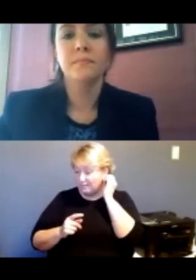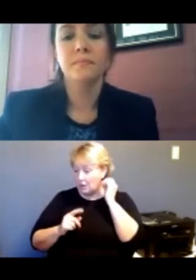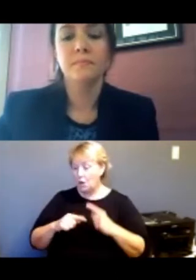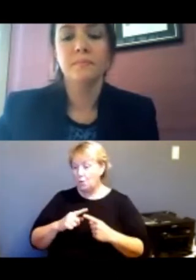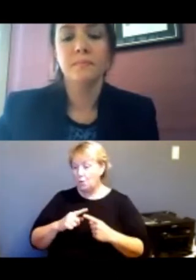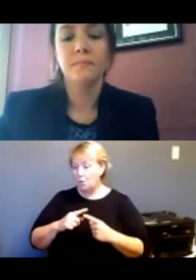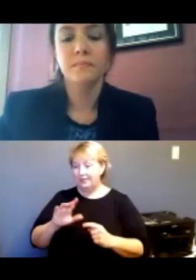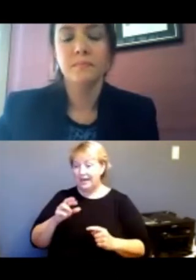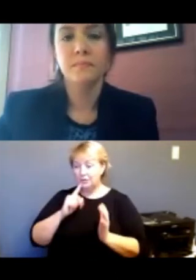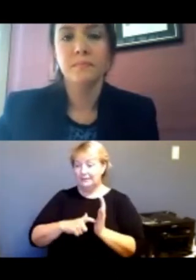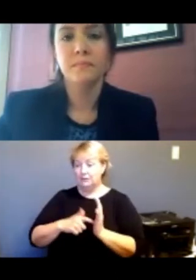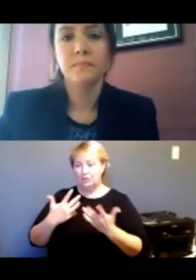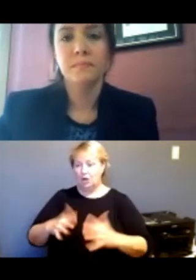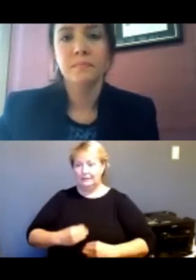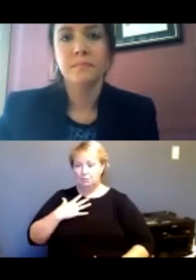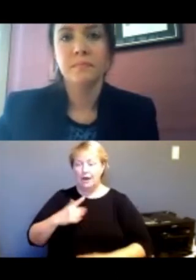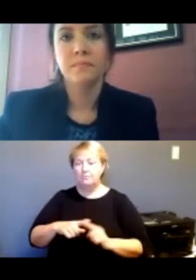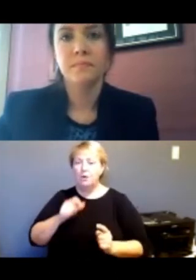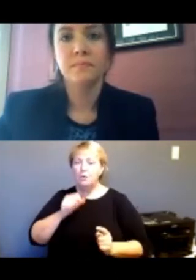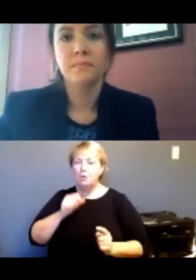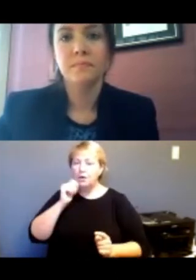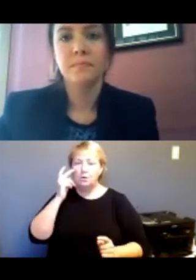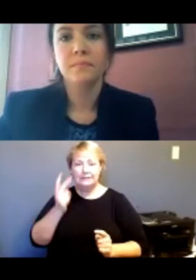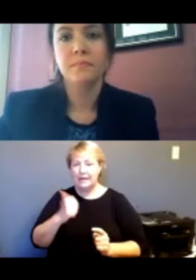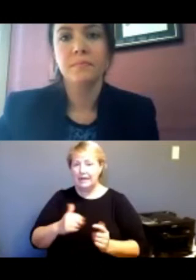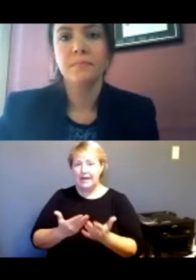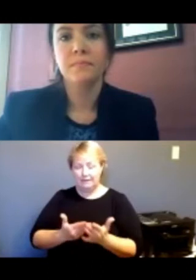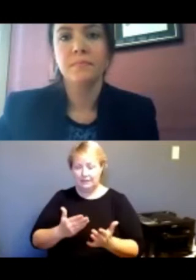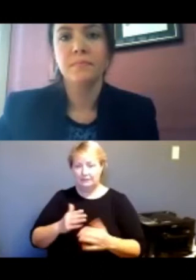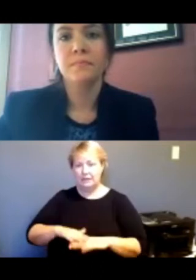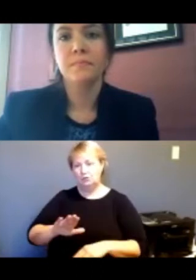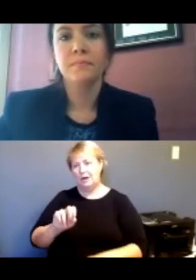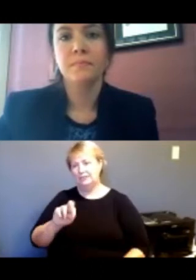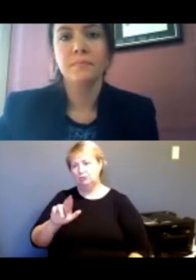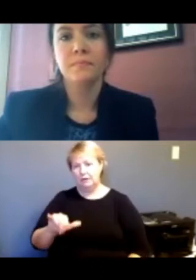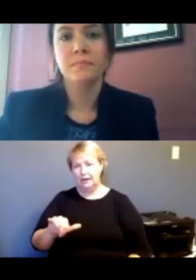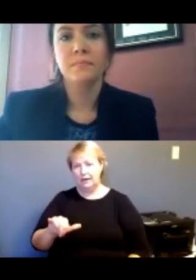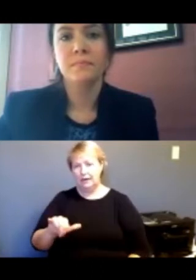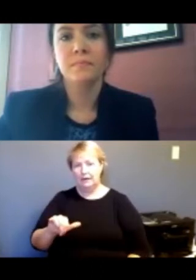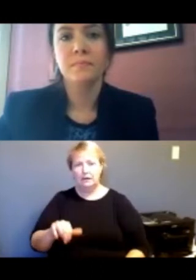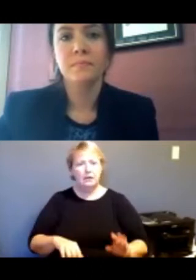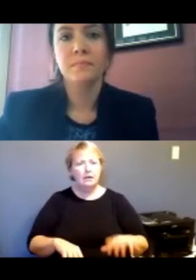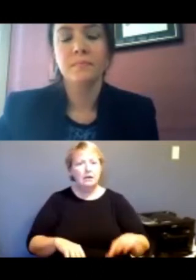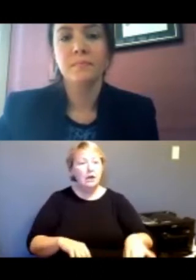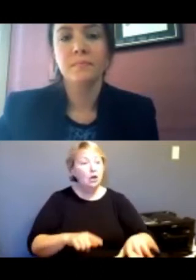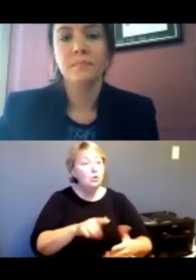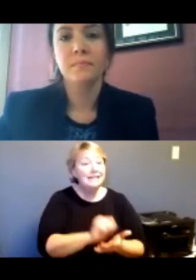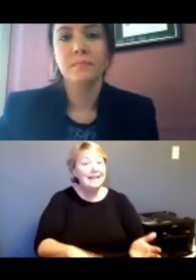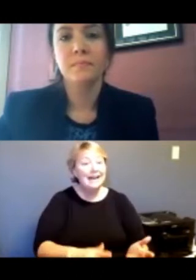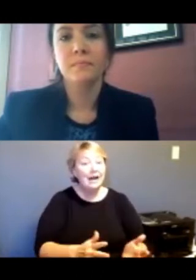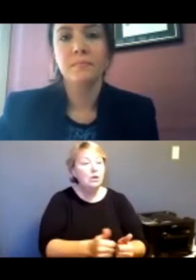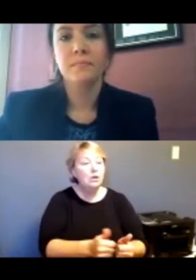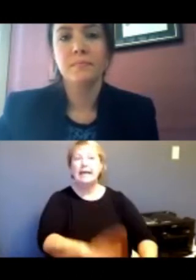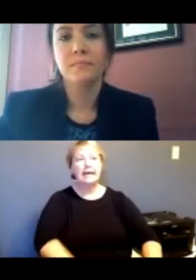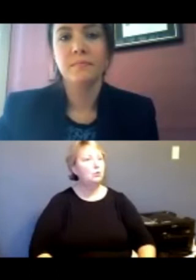cancer is diagnosed, it's already spread, but we don't see any evidence of spread on your X-ray. So that's a They can take it out. You can take it out. That's a better